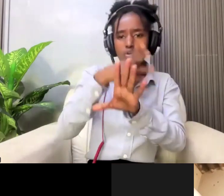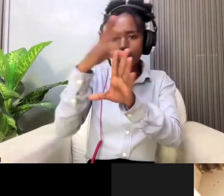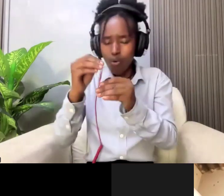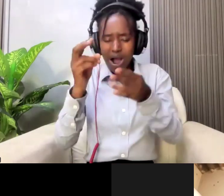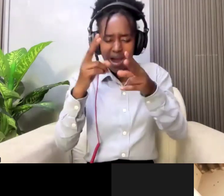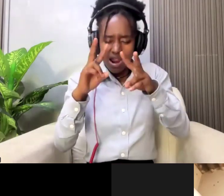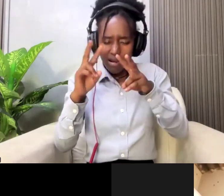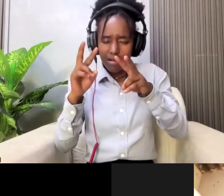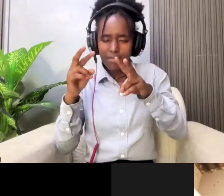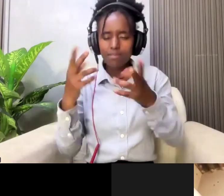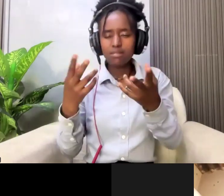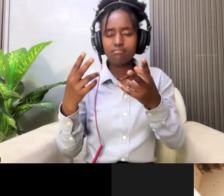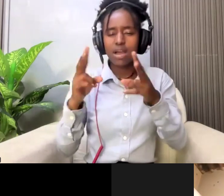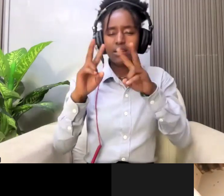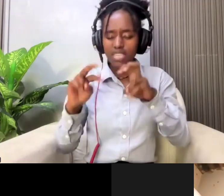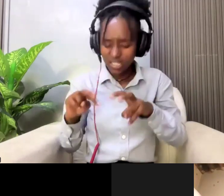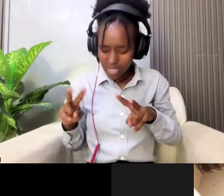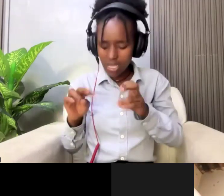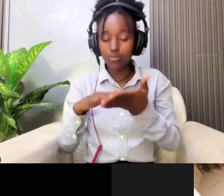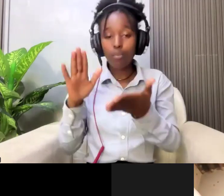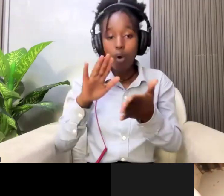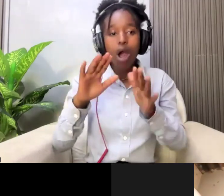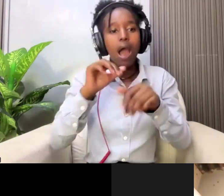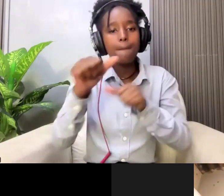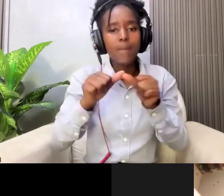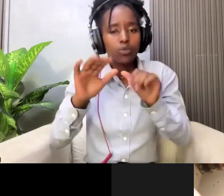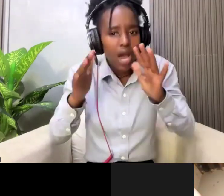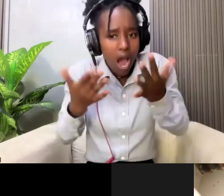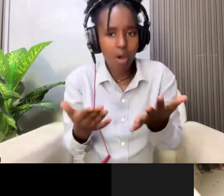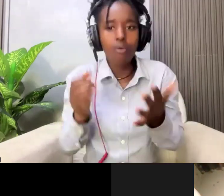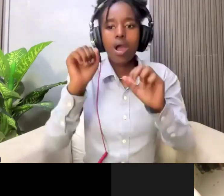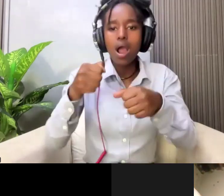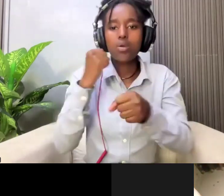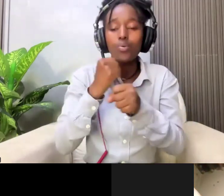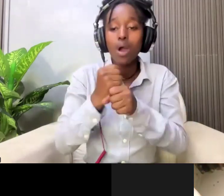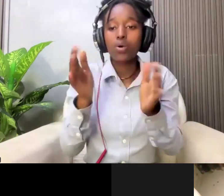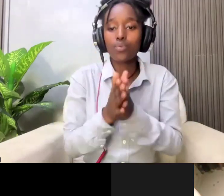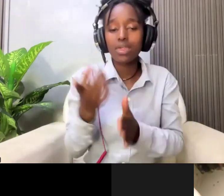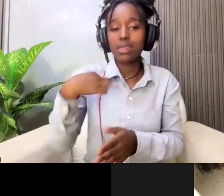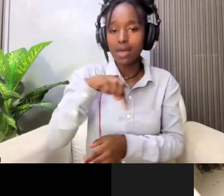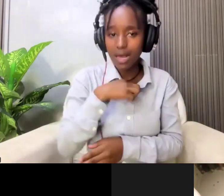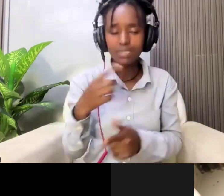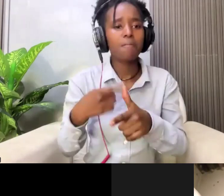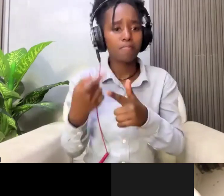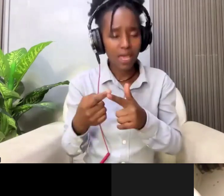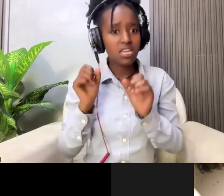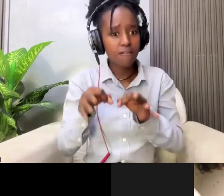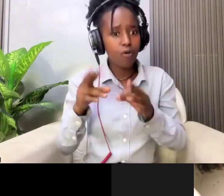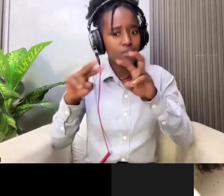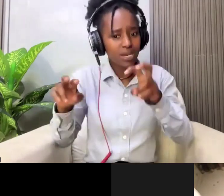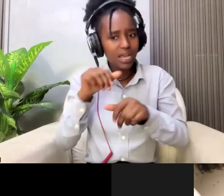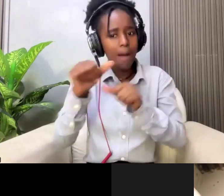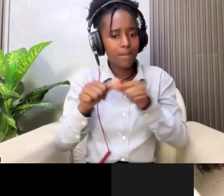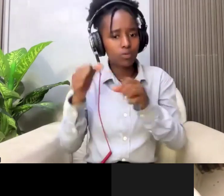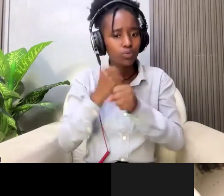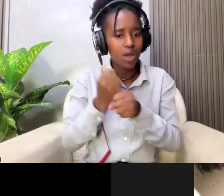it should be Africa as a whole intervention, because that is where we have the largest problem of getting people